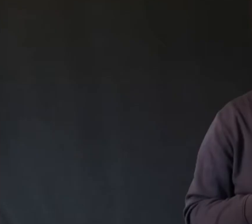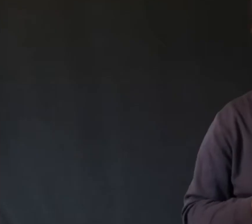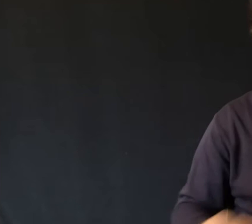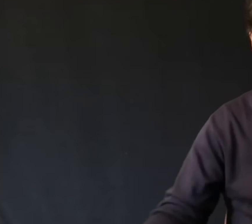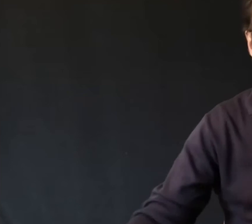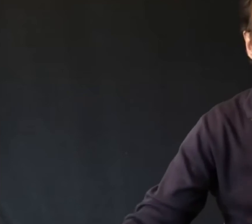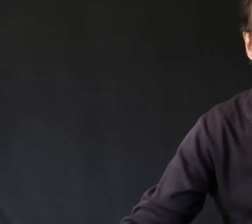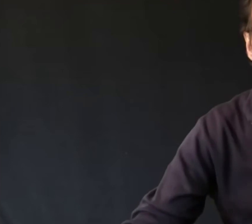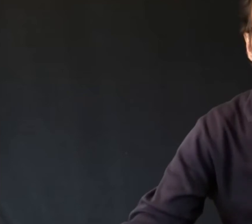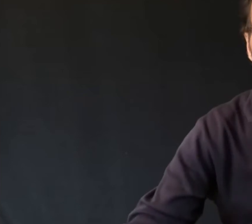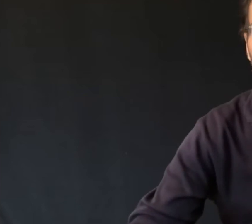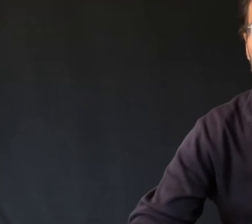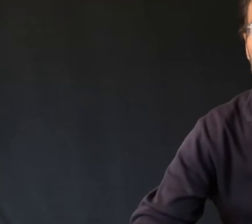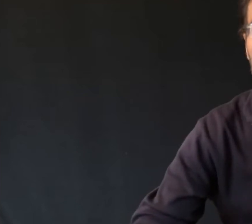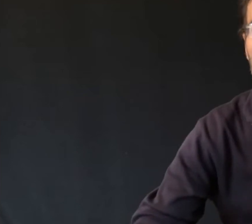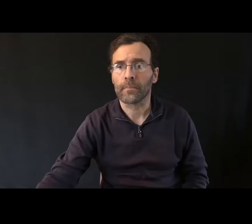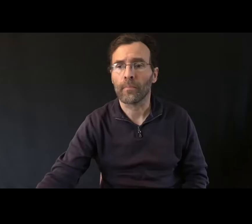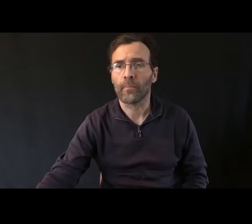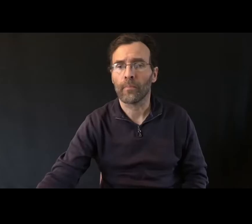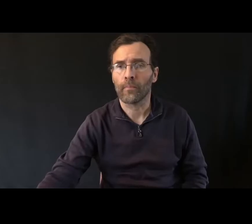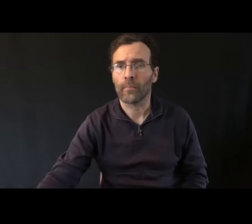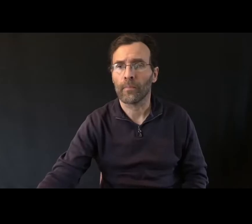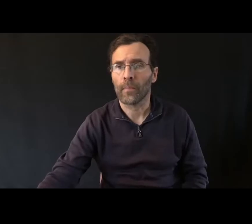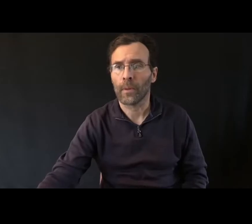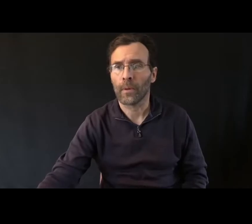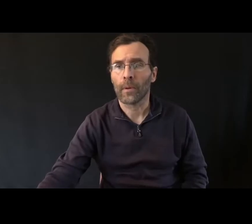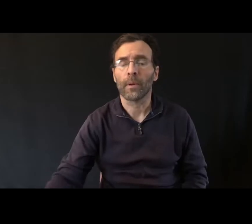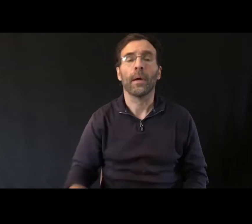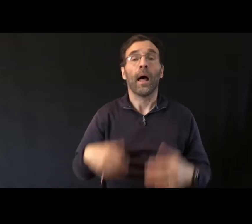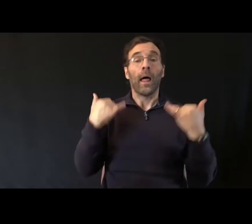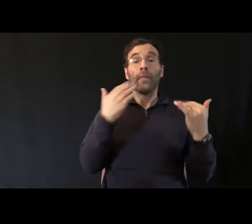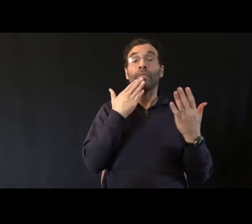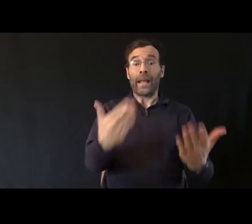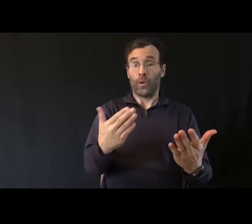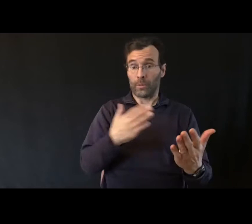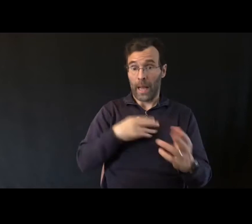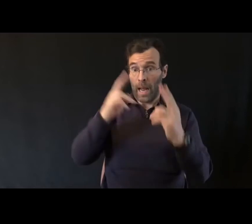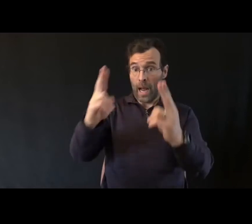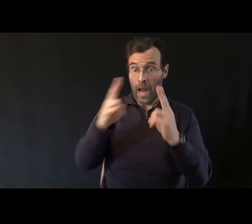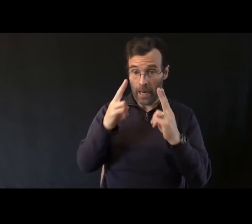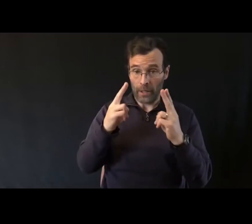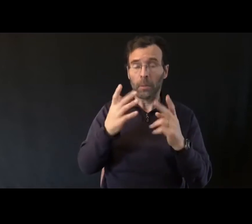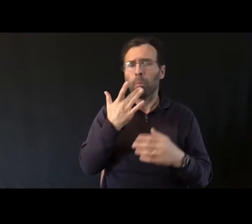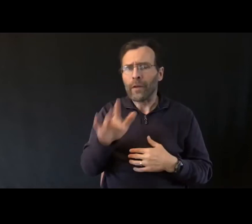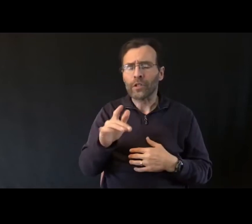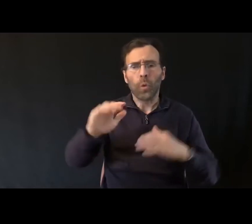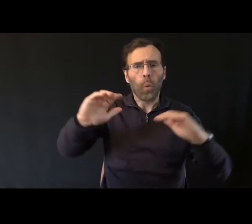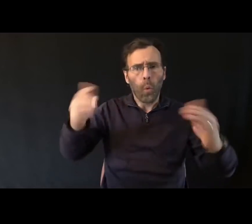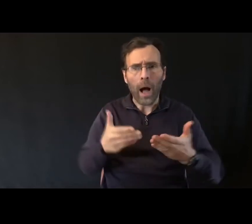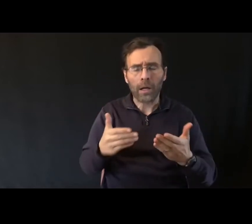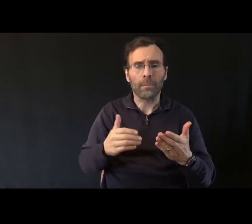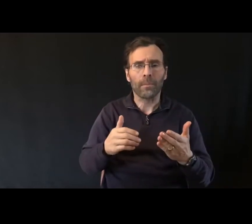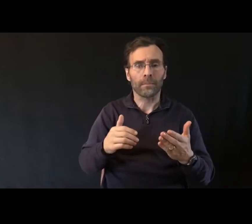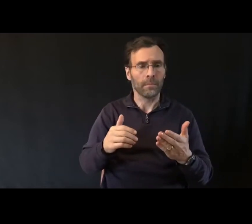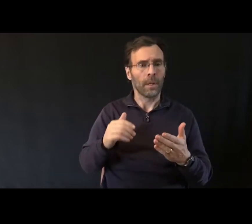Thank you, Mimi, for those very inspiring remarks. And it's my distinct honor and privilege to welcome and introduce our